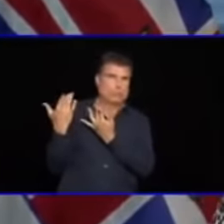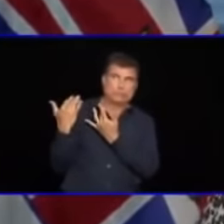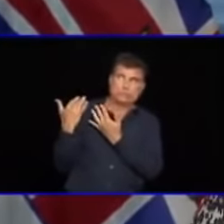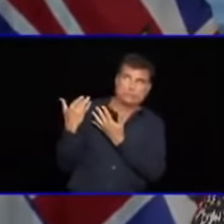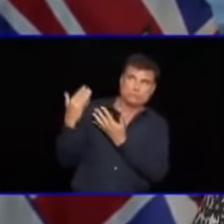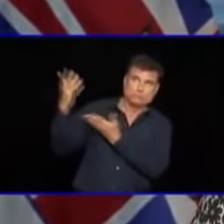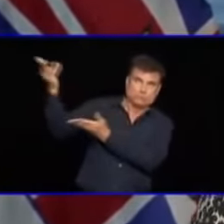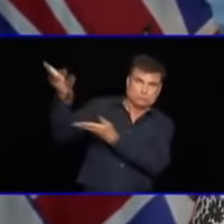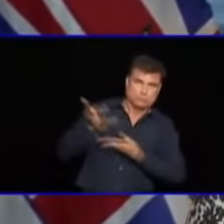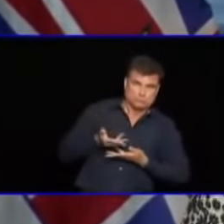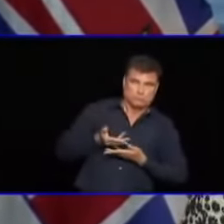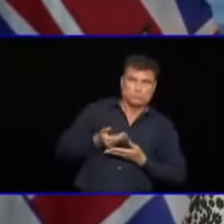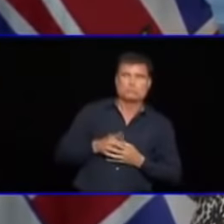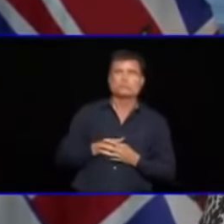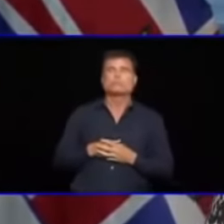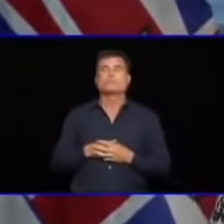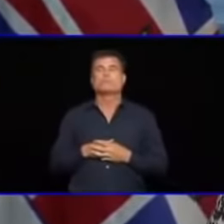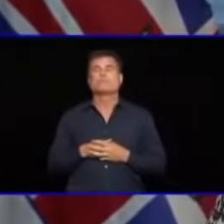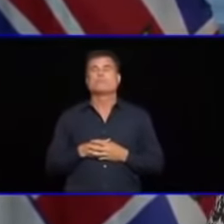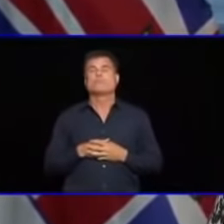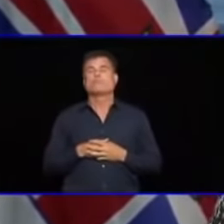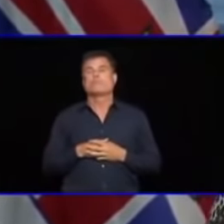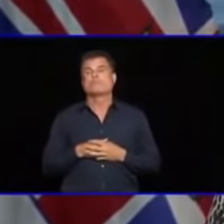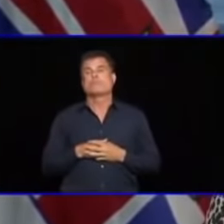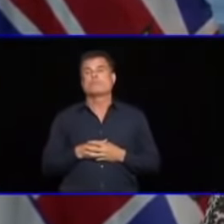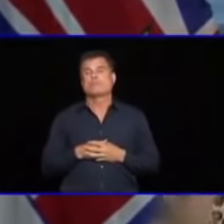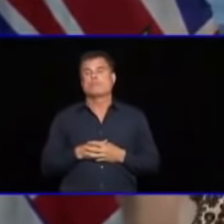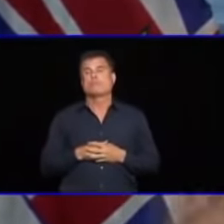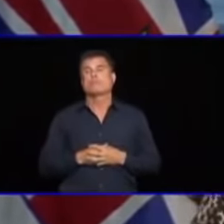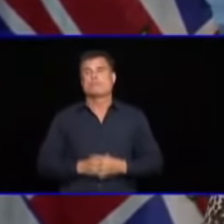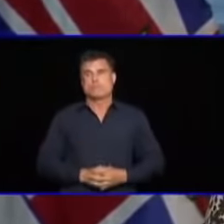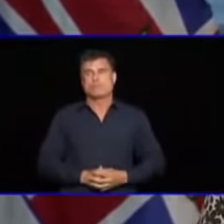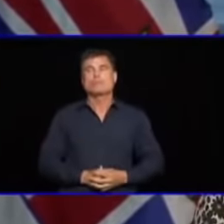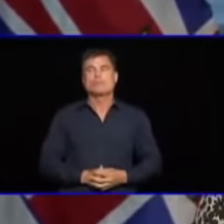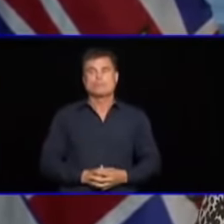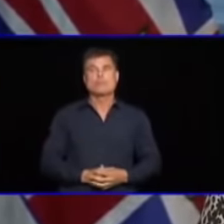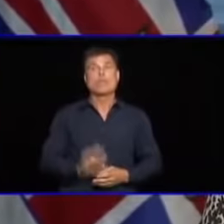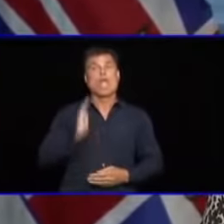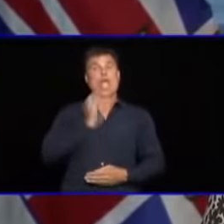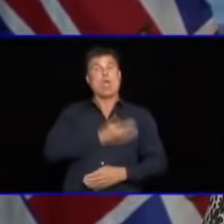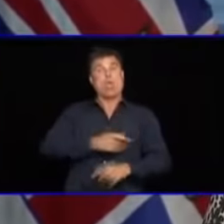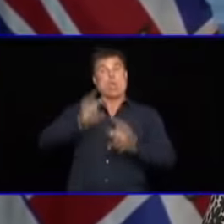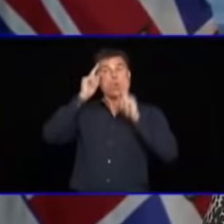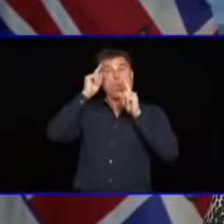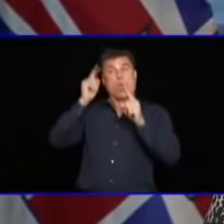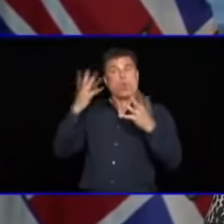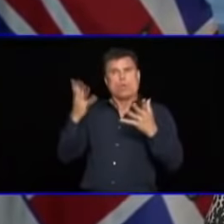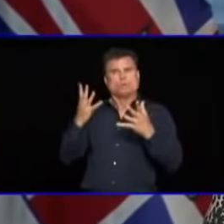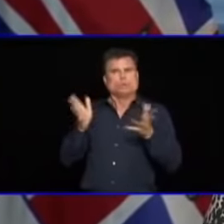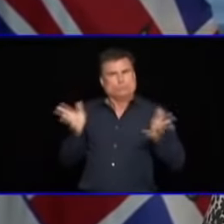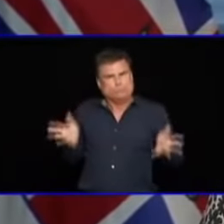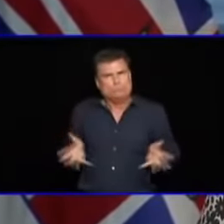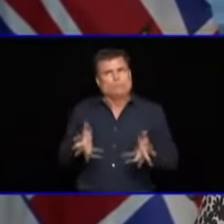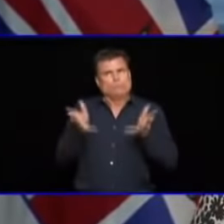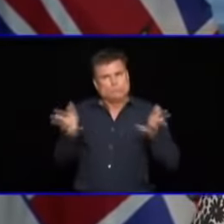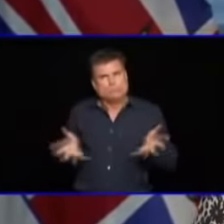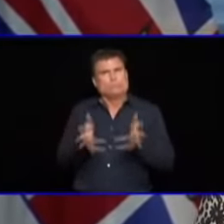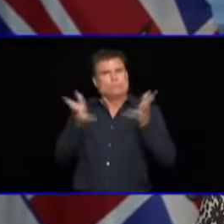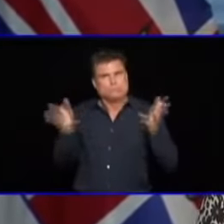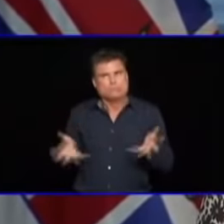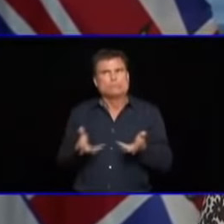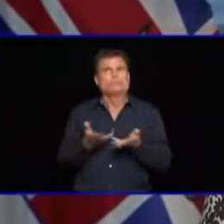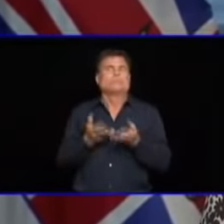and we have been working with our health authority partners to have a good, strong influenza campaign.